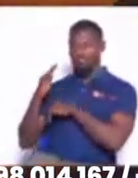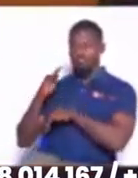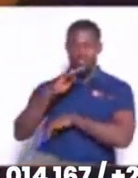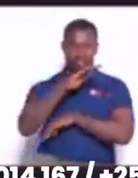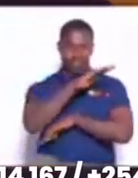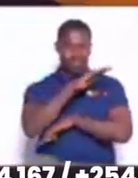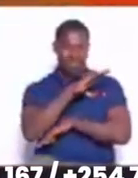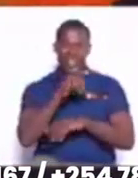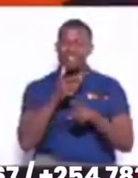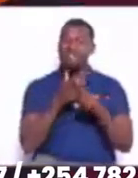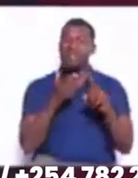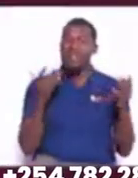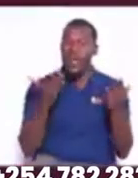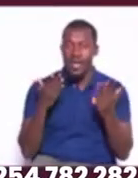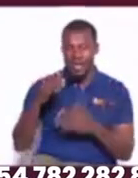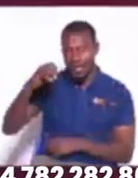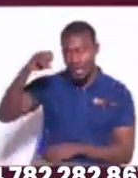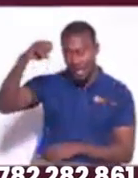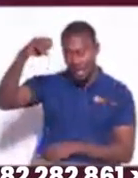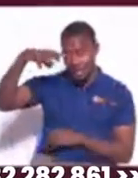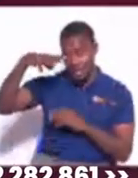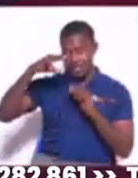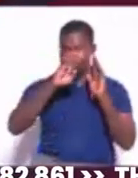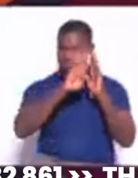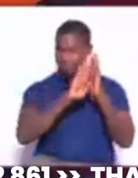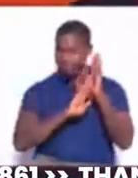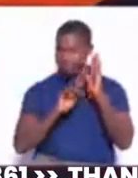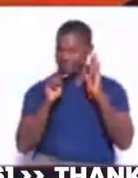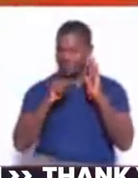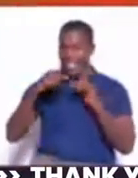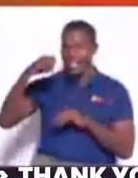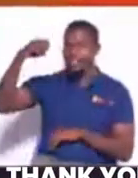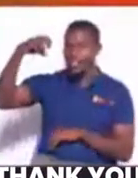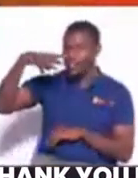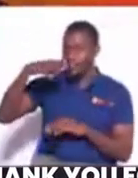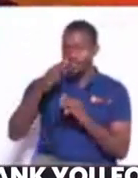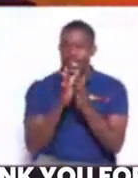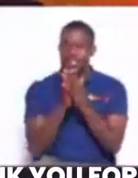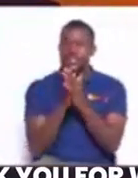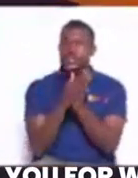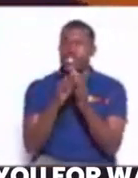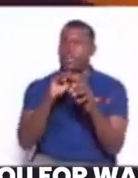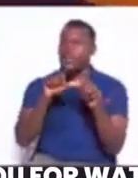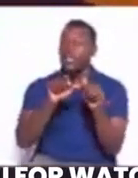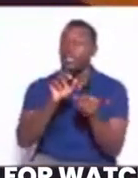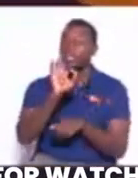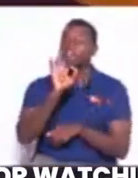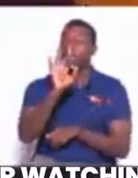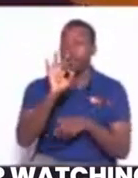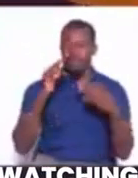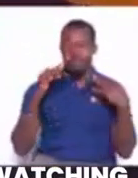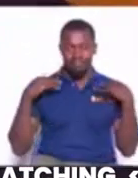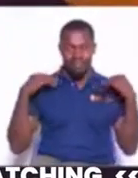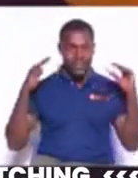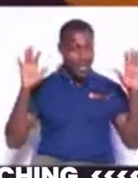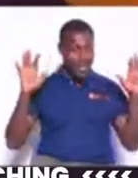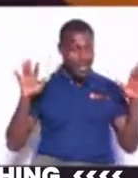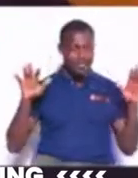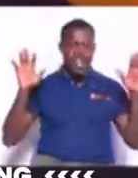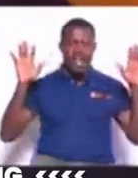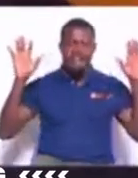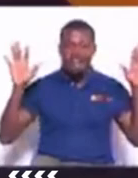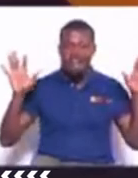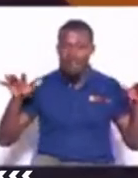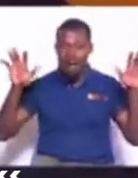book of Revelation. It's pictured as three angels flying in the middle of heaven. We began to study